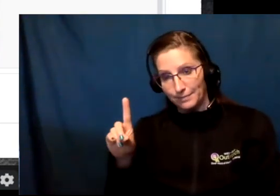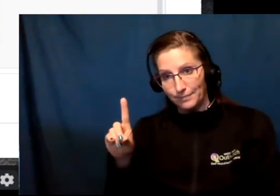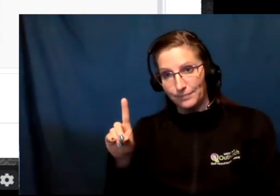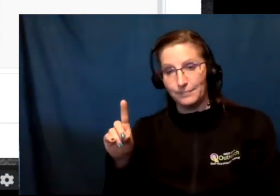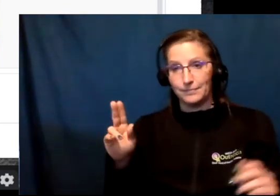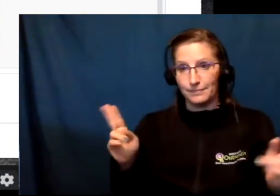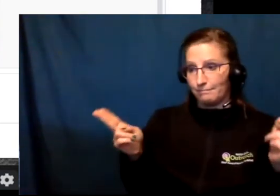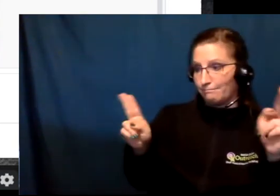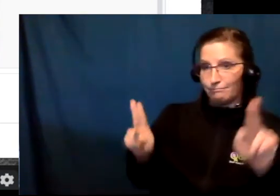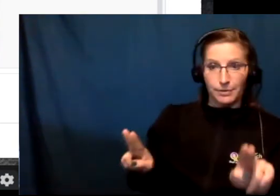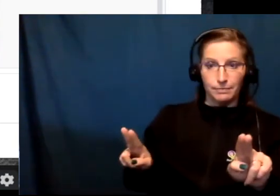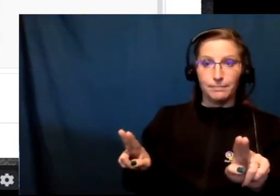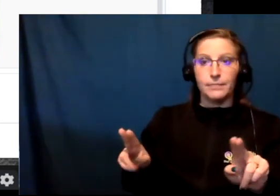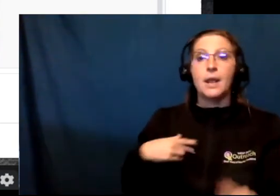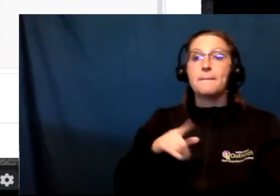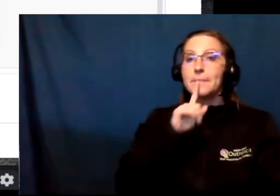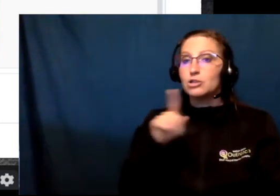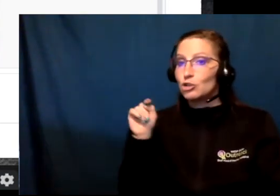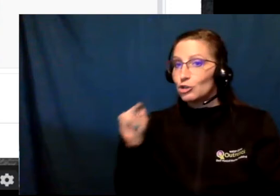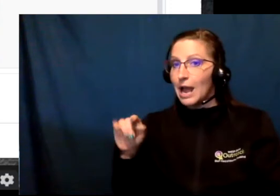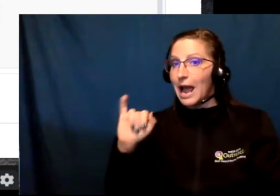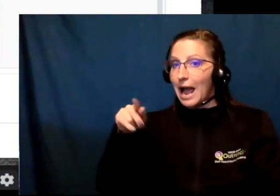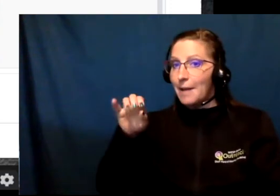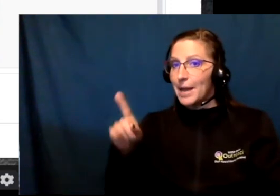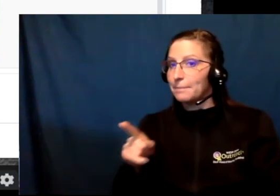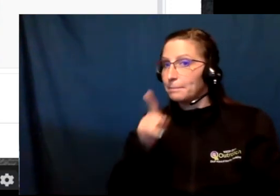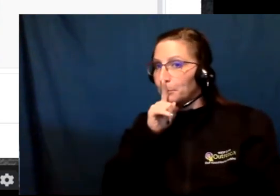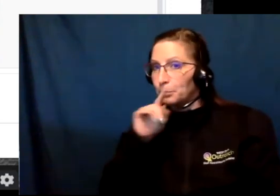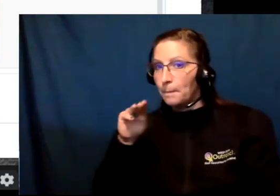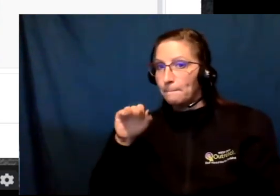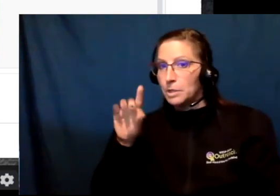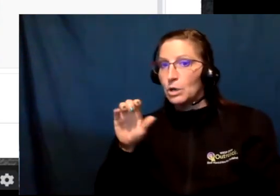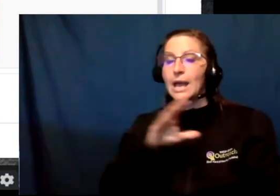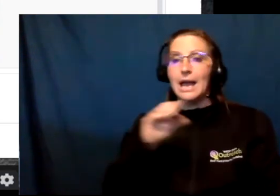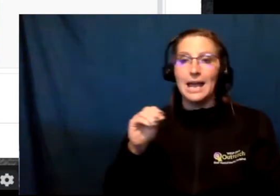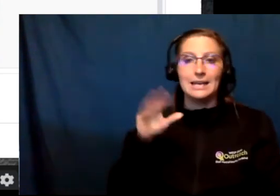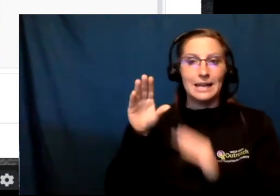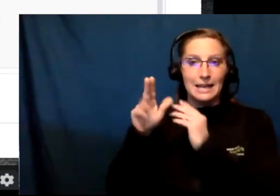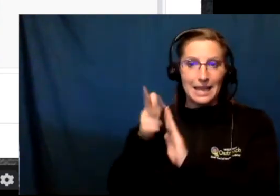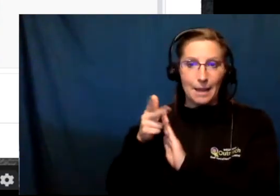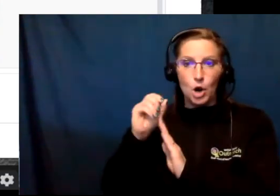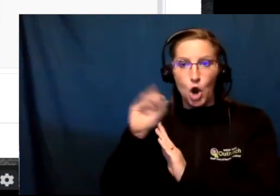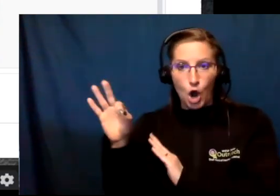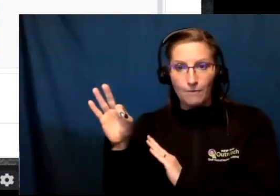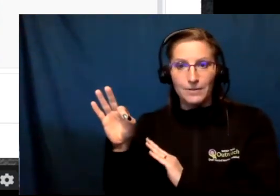want to make sure that I am muted on my iPad, and I also turn my camera off so that he doesn't see me from like this weird